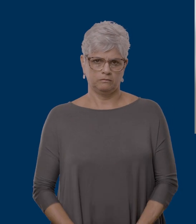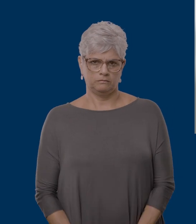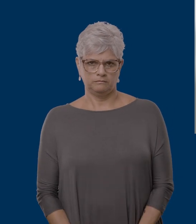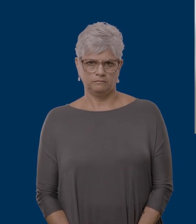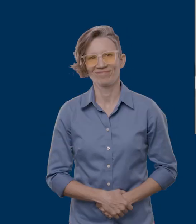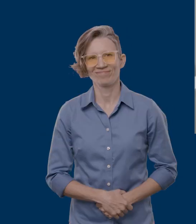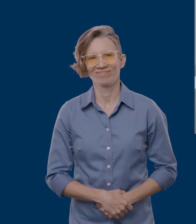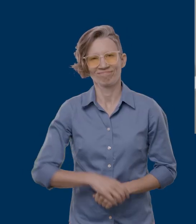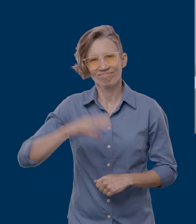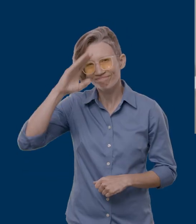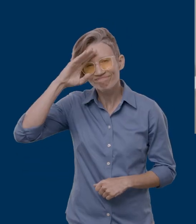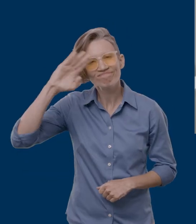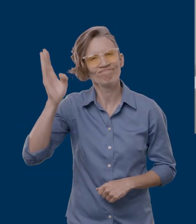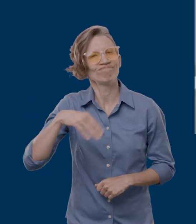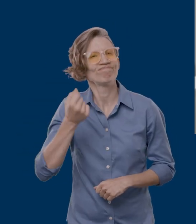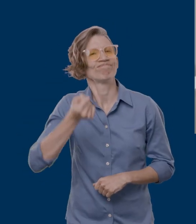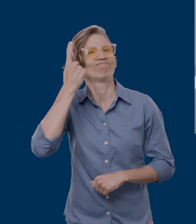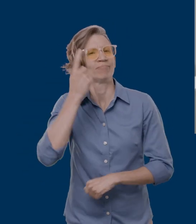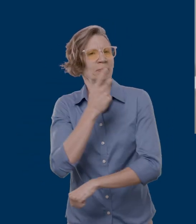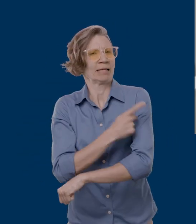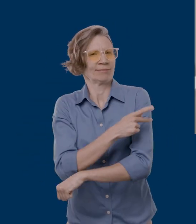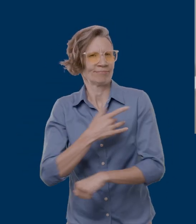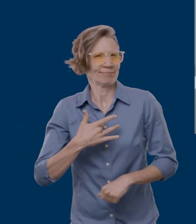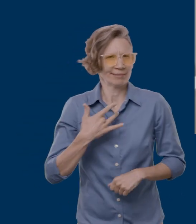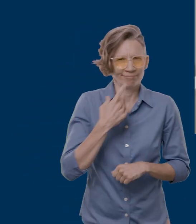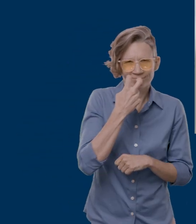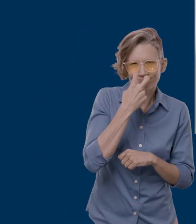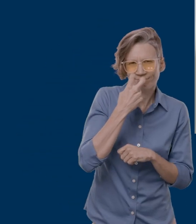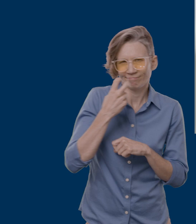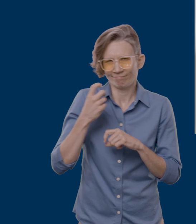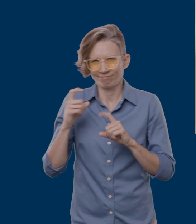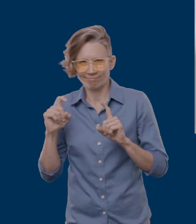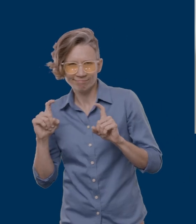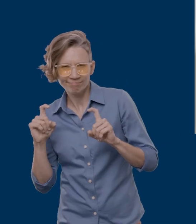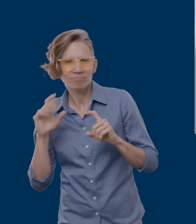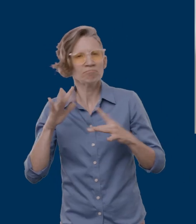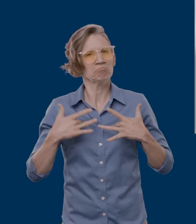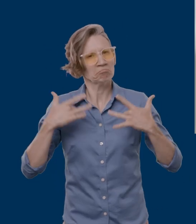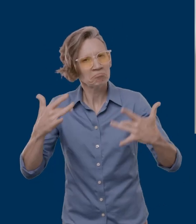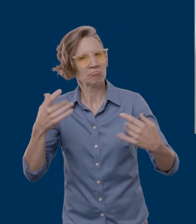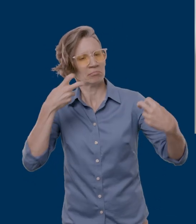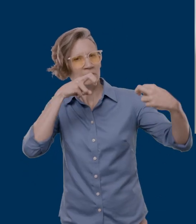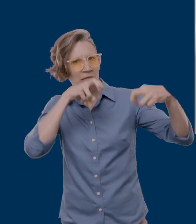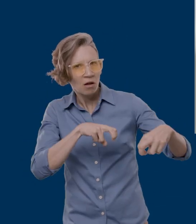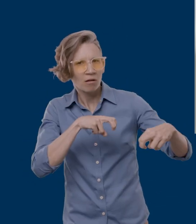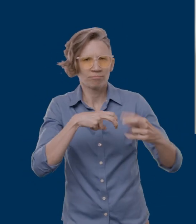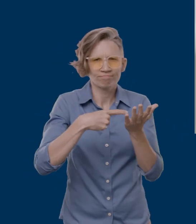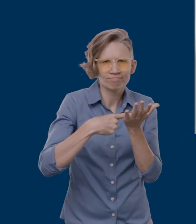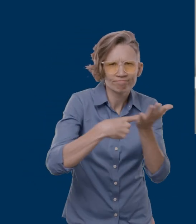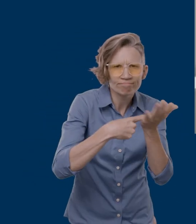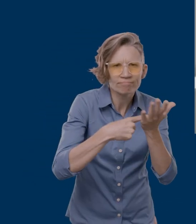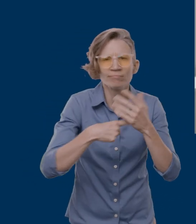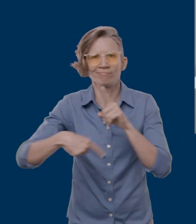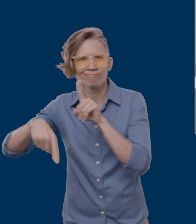feel a lot more comfortable. I think it's natural for patients to have some skepticism. Typically, when we talk through the pros and